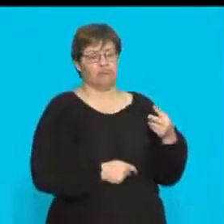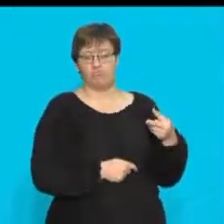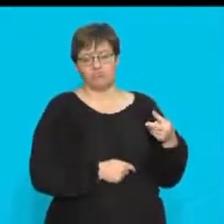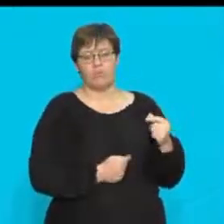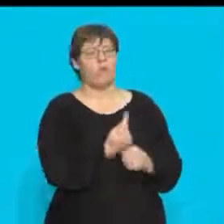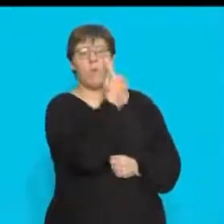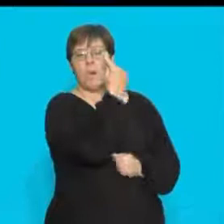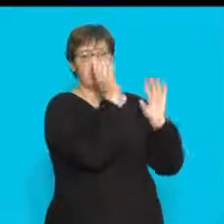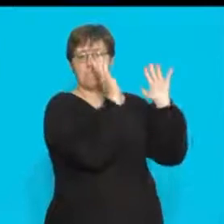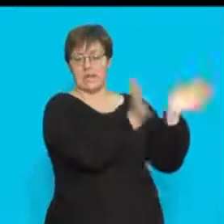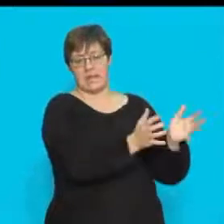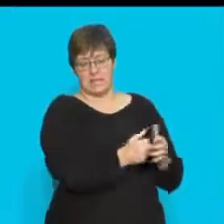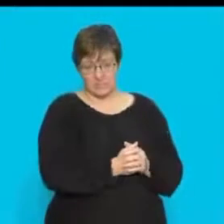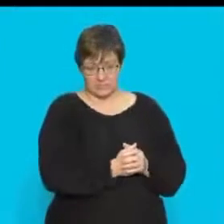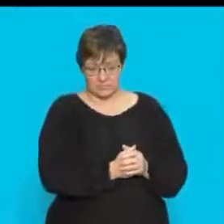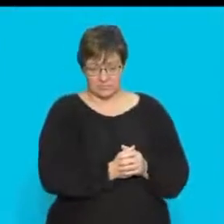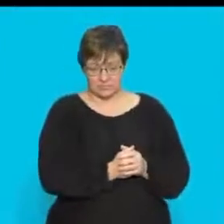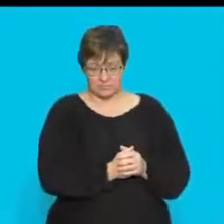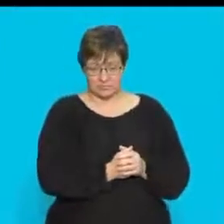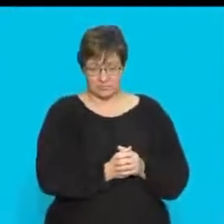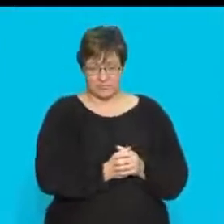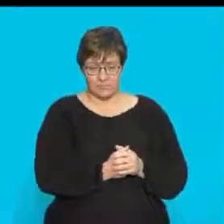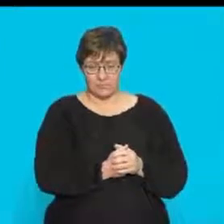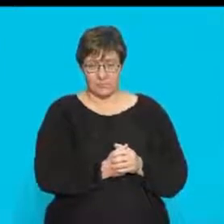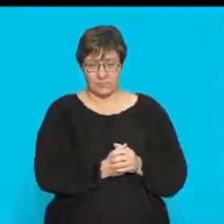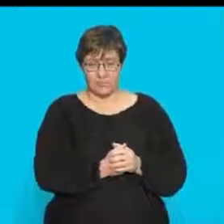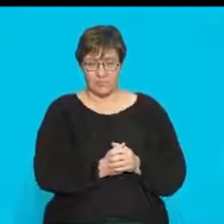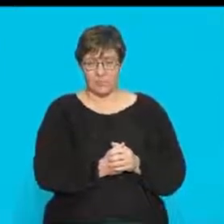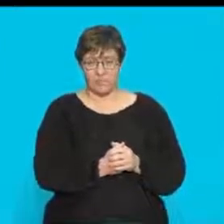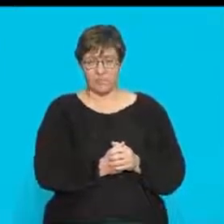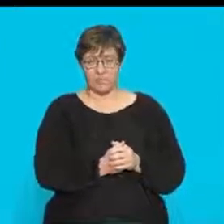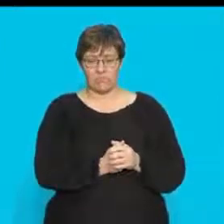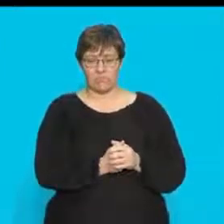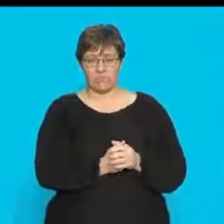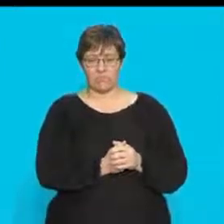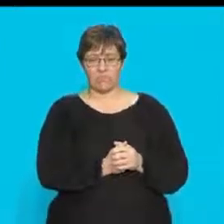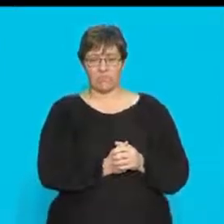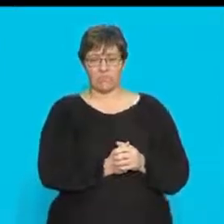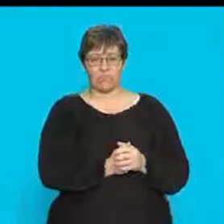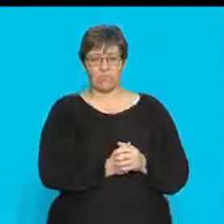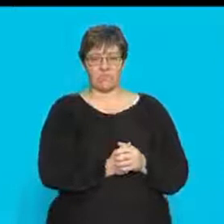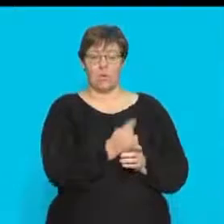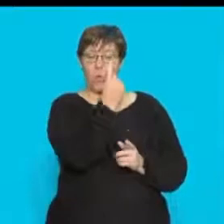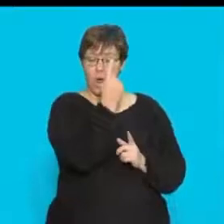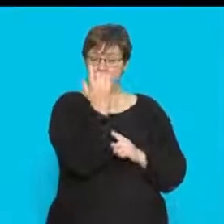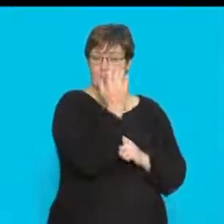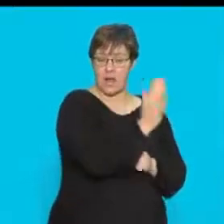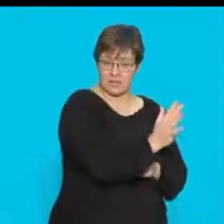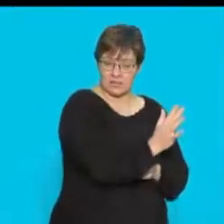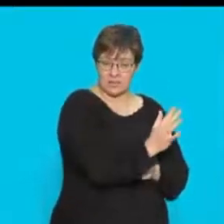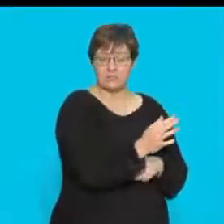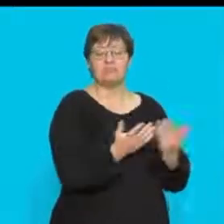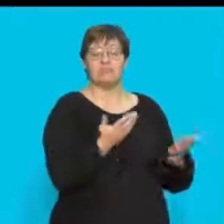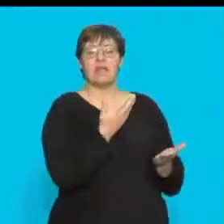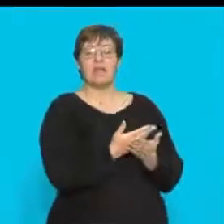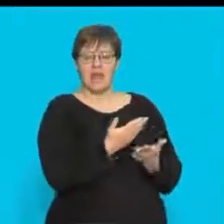asexual reproduction, all right, that is not going to be the case. One parent, we're going to have one